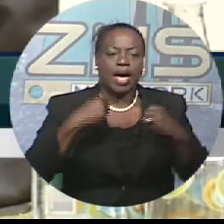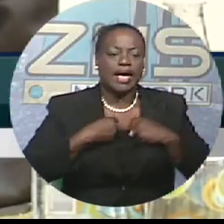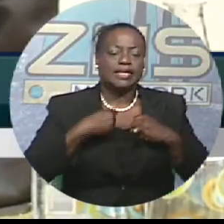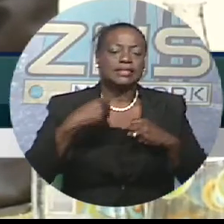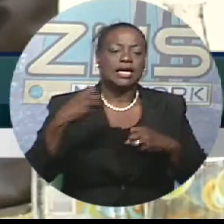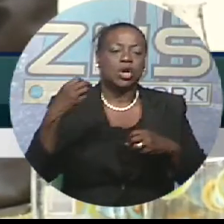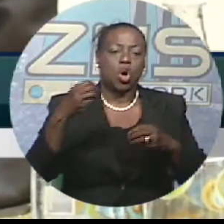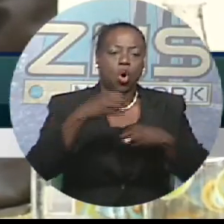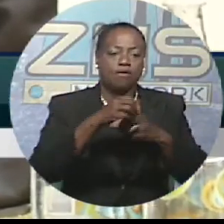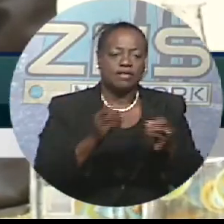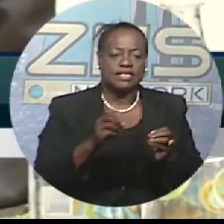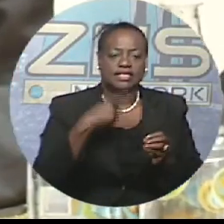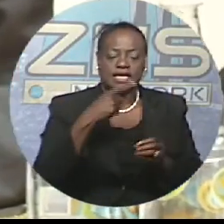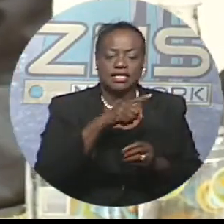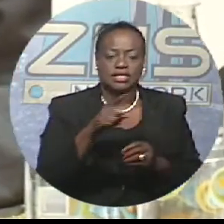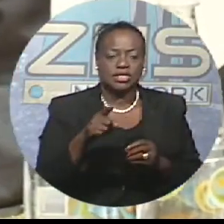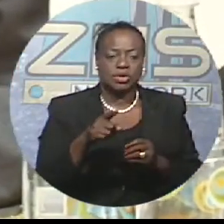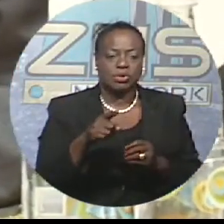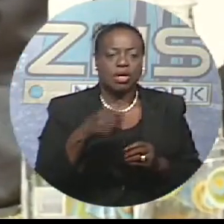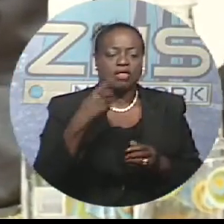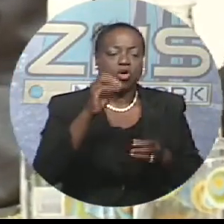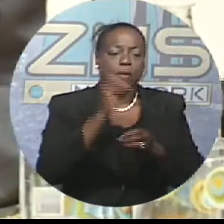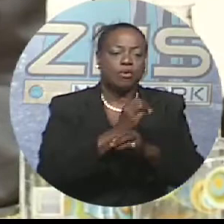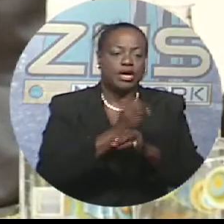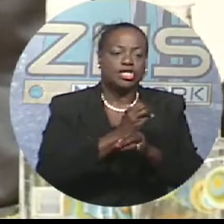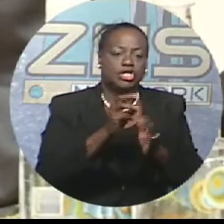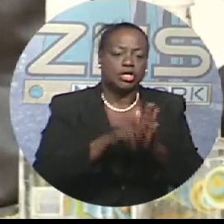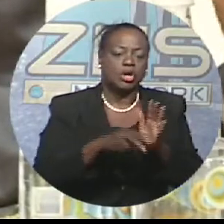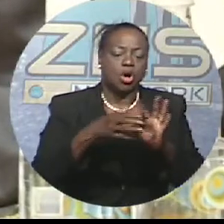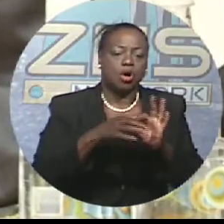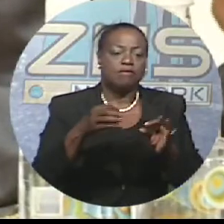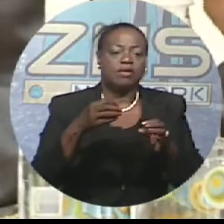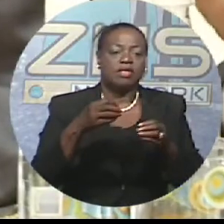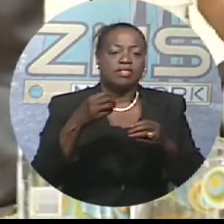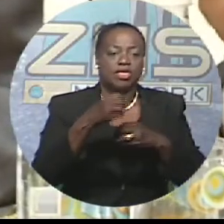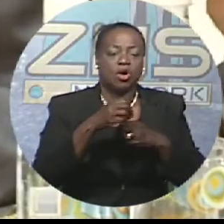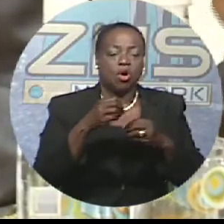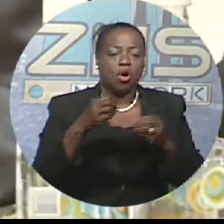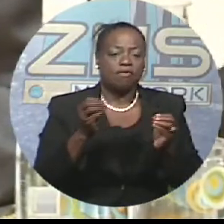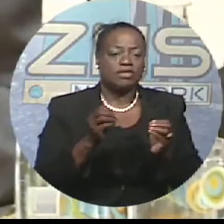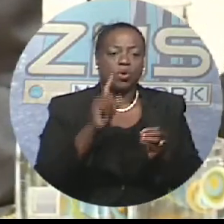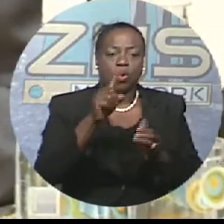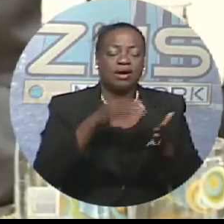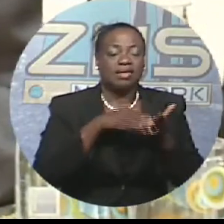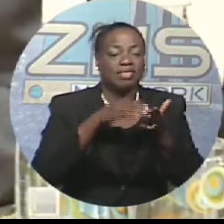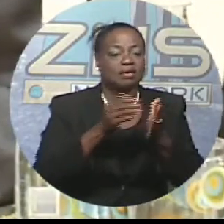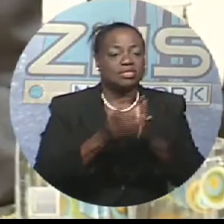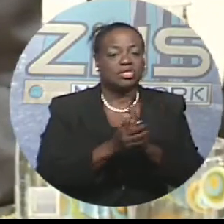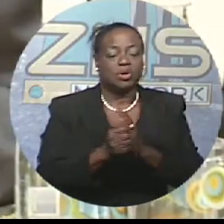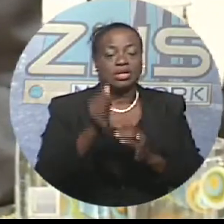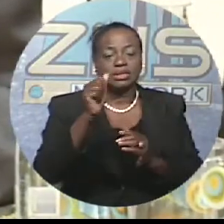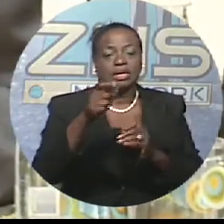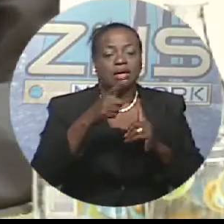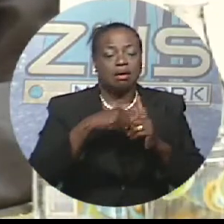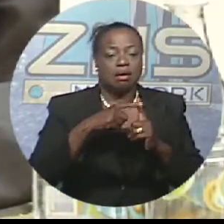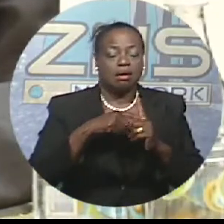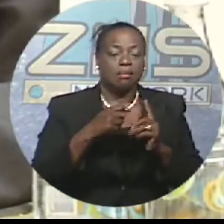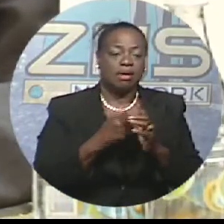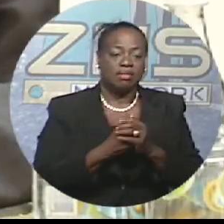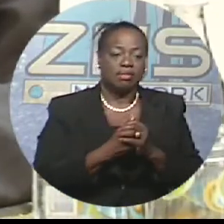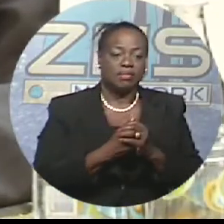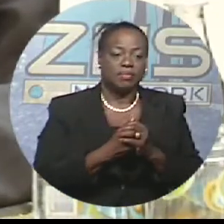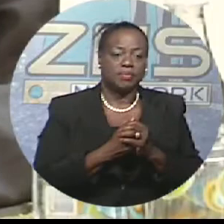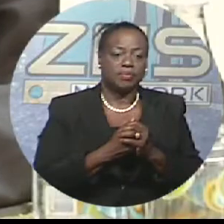they subsidize the operation of the office to at least $1,000 per month from their own resources. Always